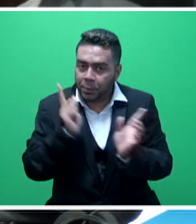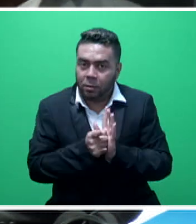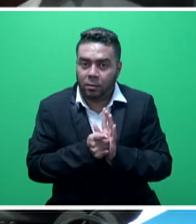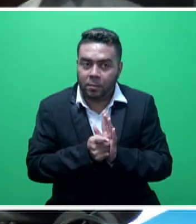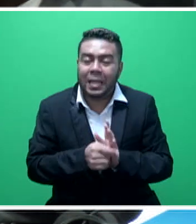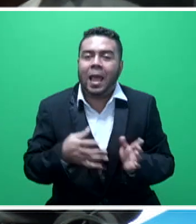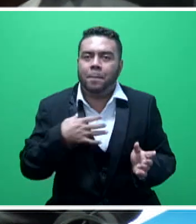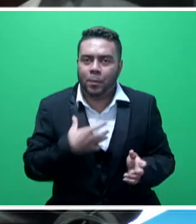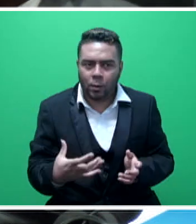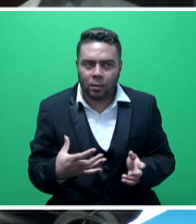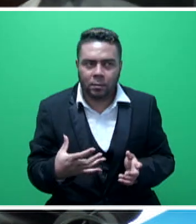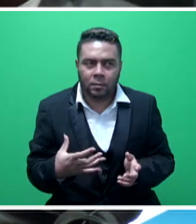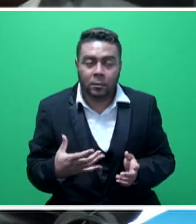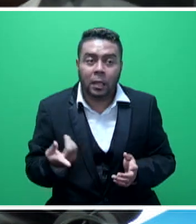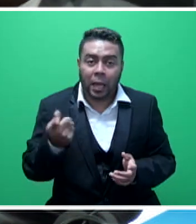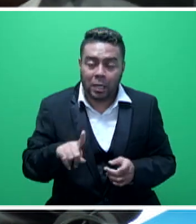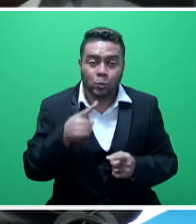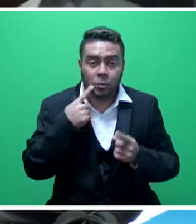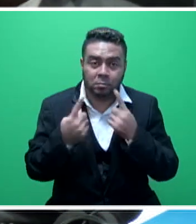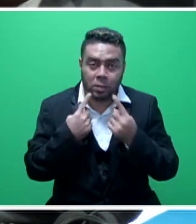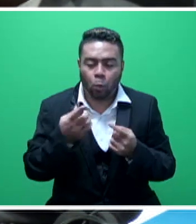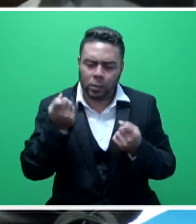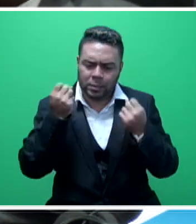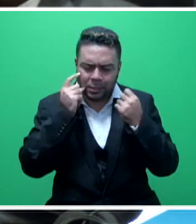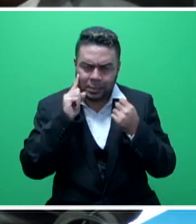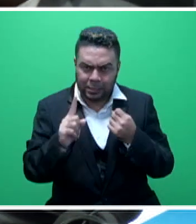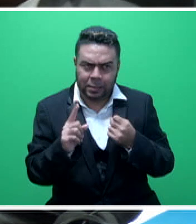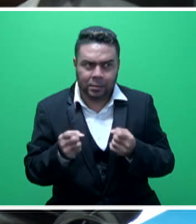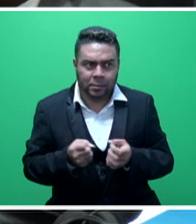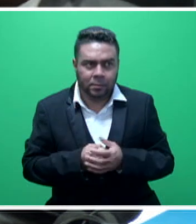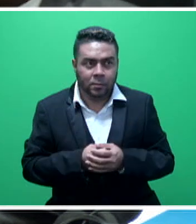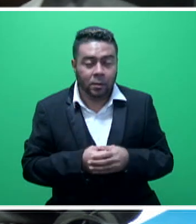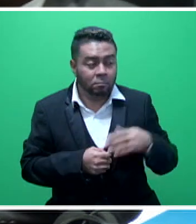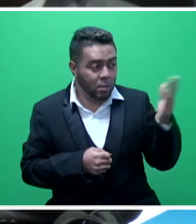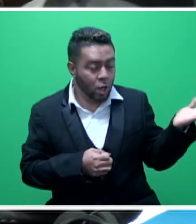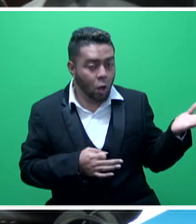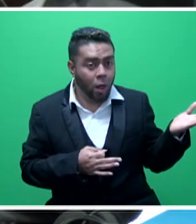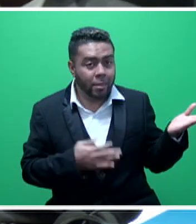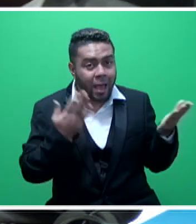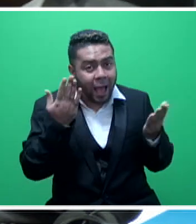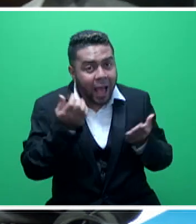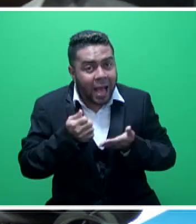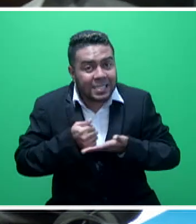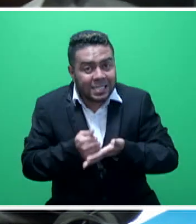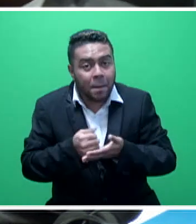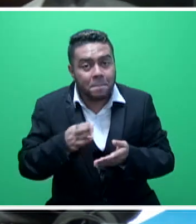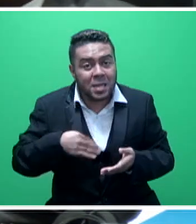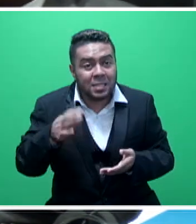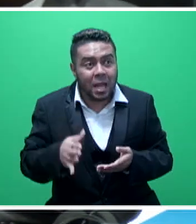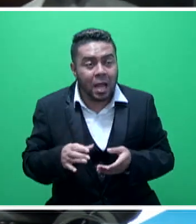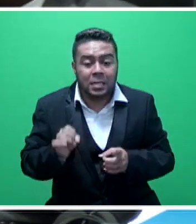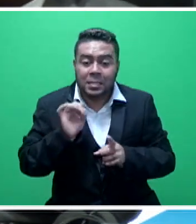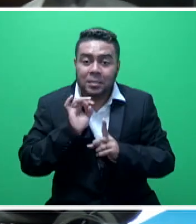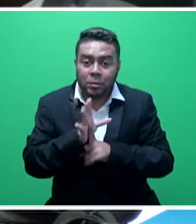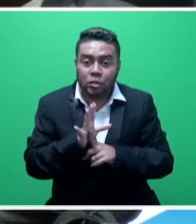and even more. And as we speak, we're beginning to see specialists, and the Honourable Assistant Minister talked about it today, the specialists being asked to go